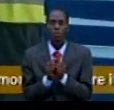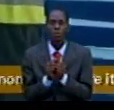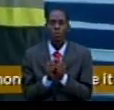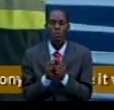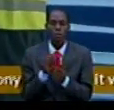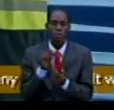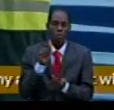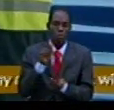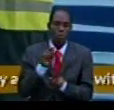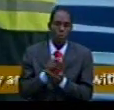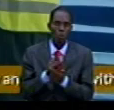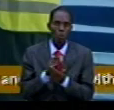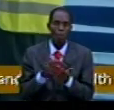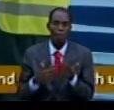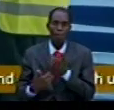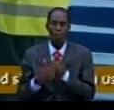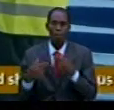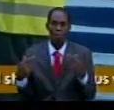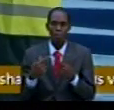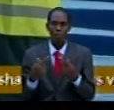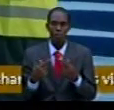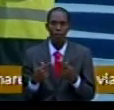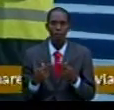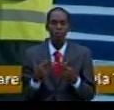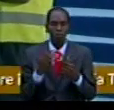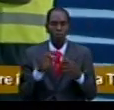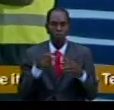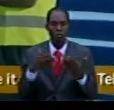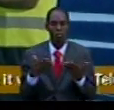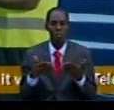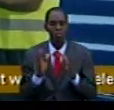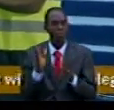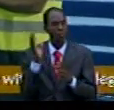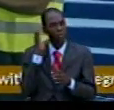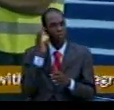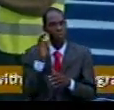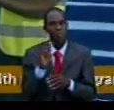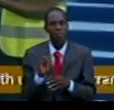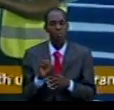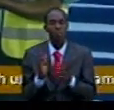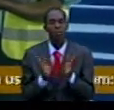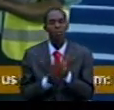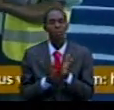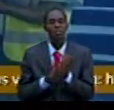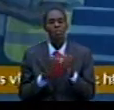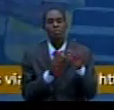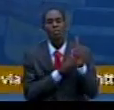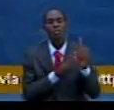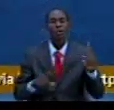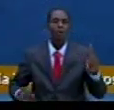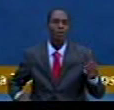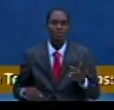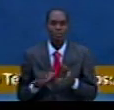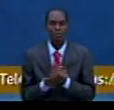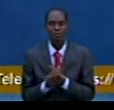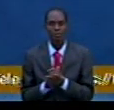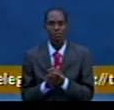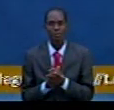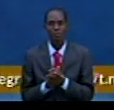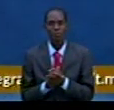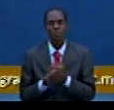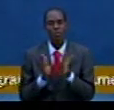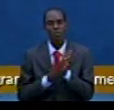pain. He wants to testify to the goodness of God. Praise the Lord. Praise the